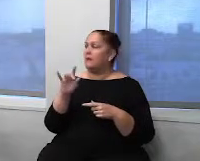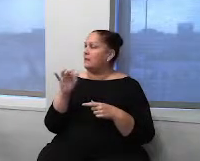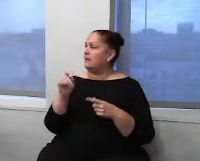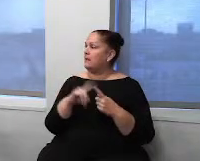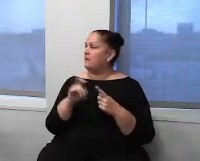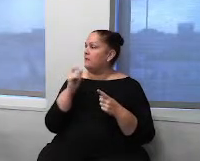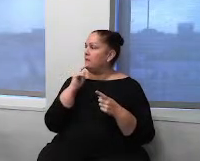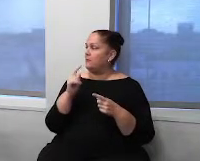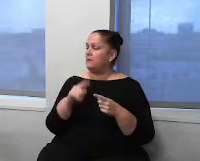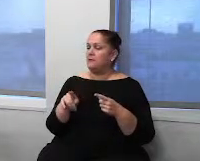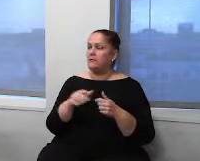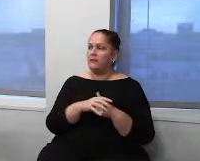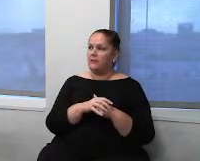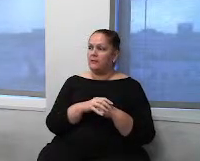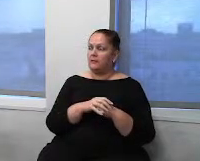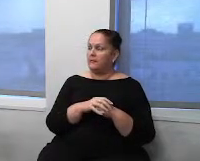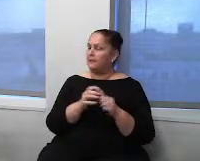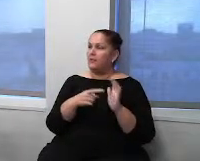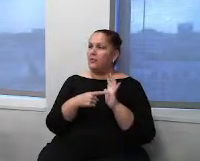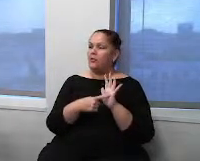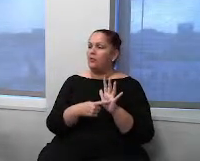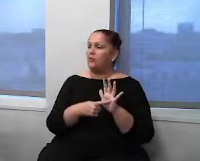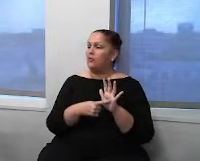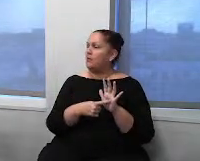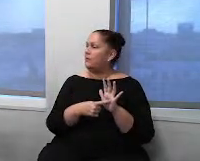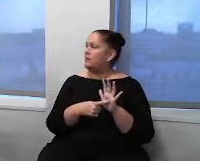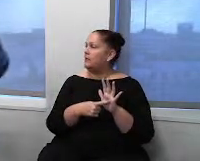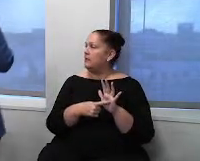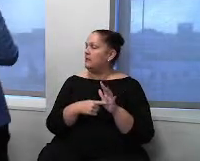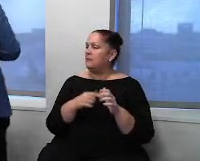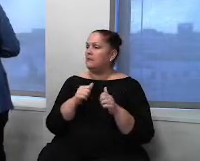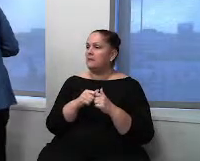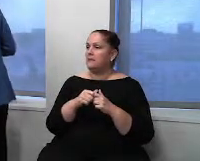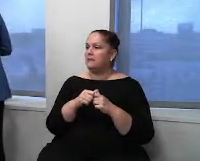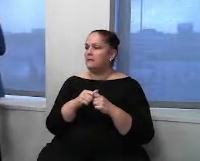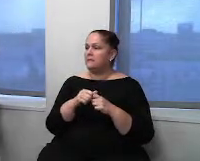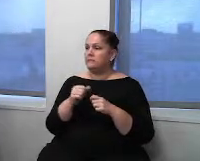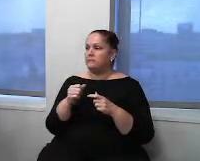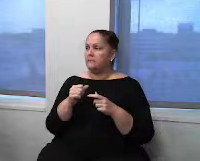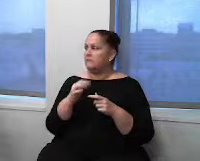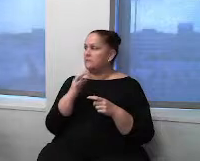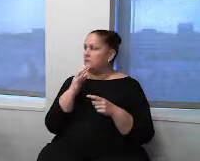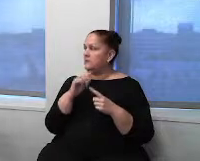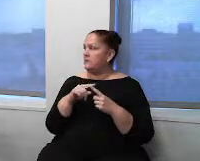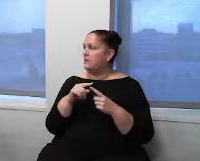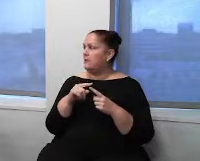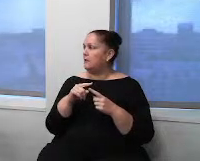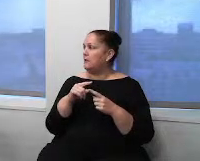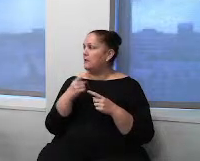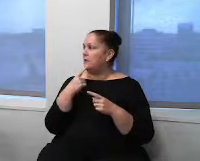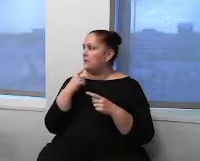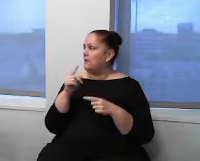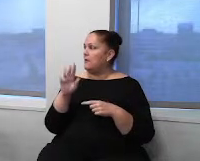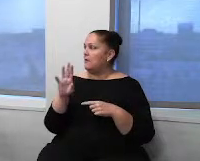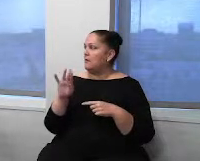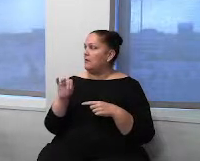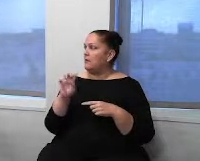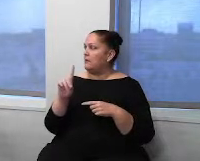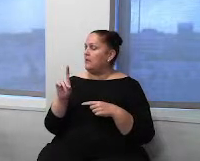William Natbeny from Cadwallader, Wickersham and Taft, representing Assured Guarantee and speaking on behalf of